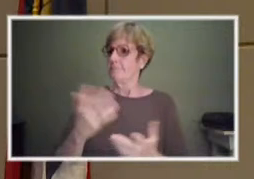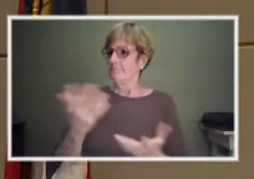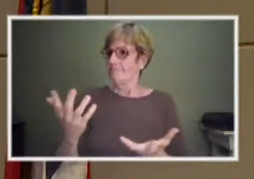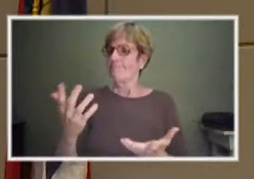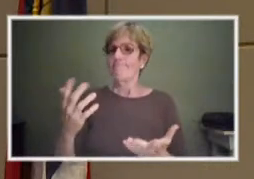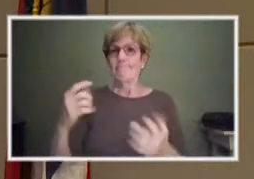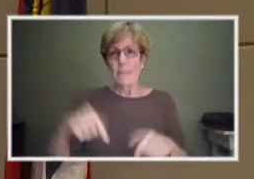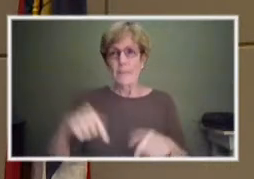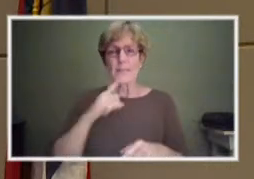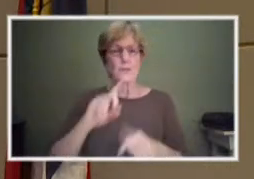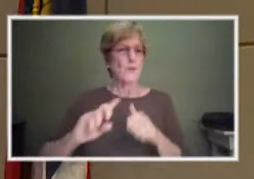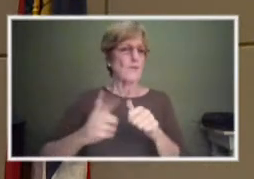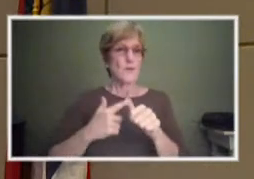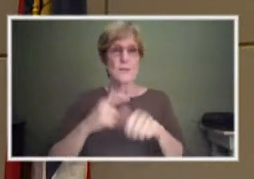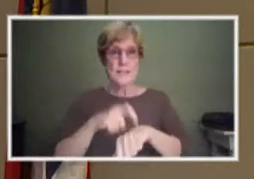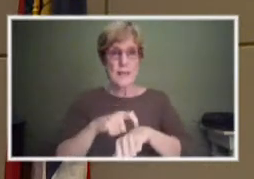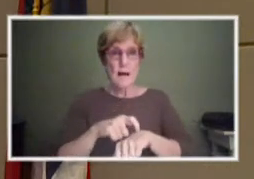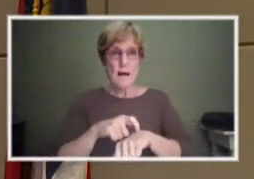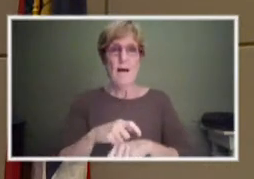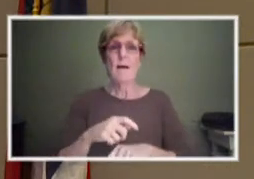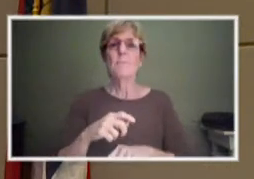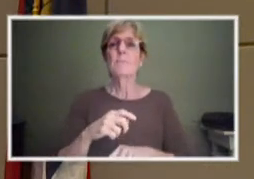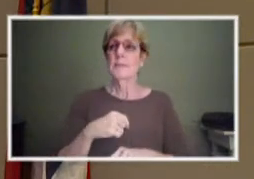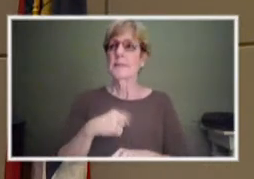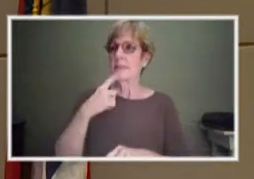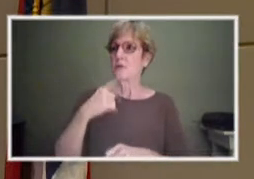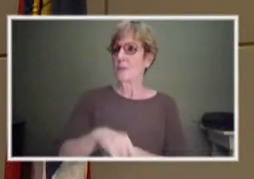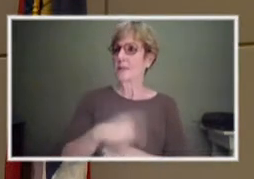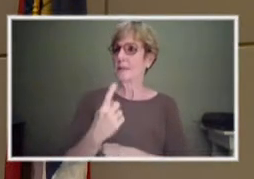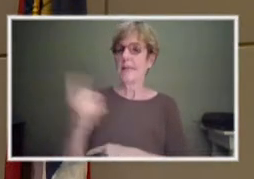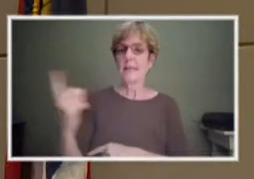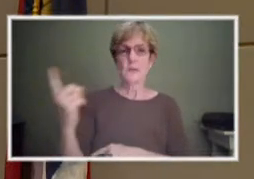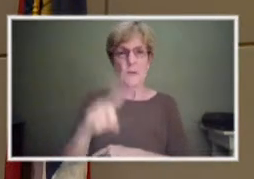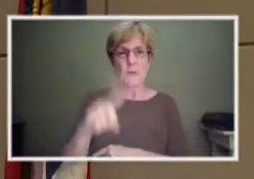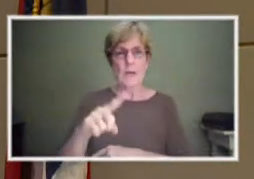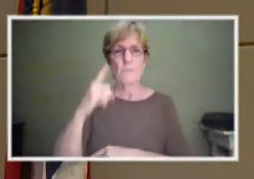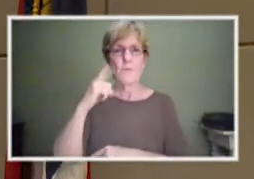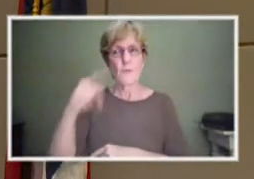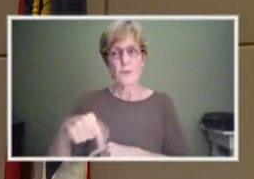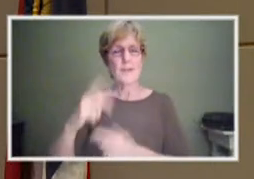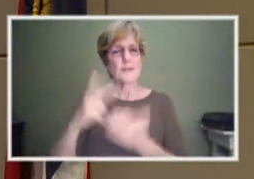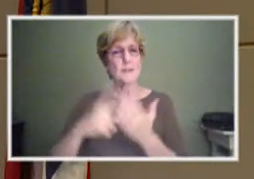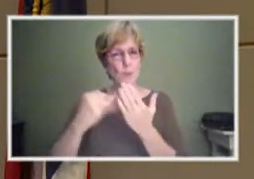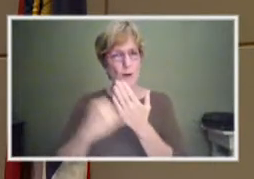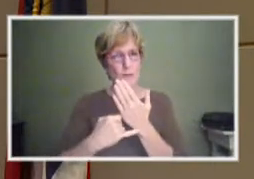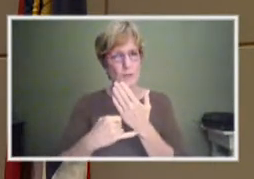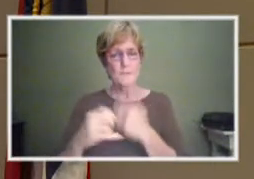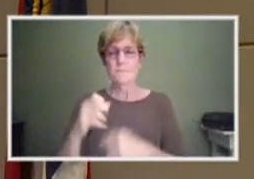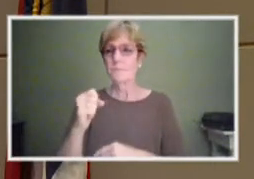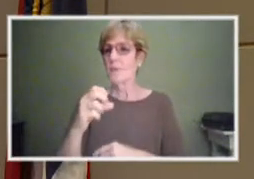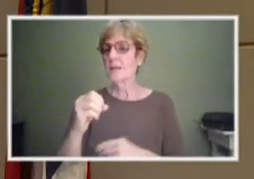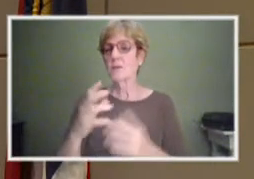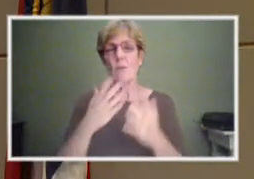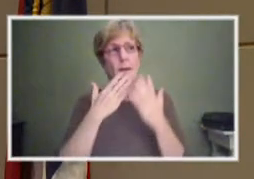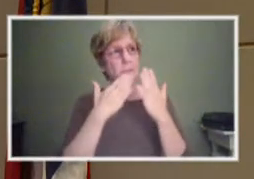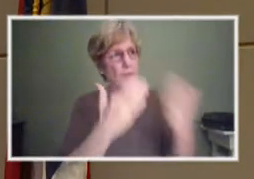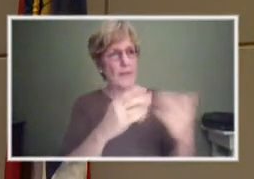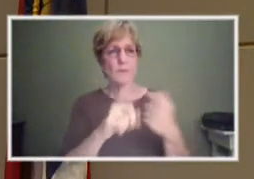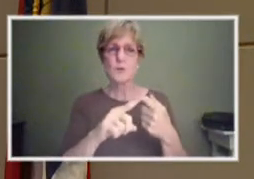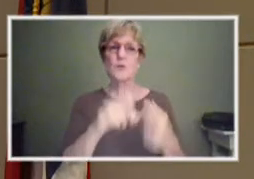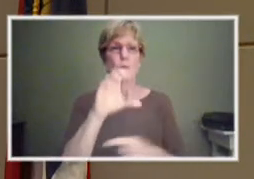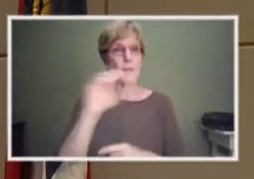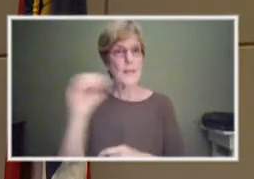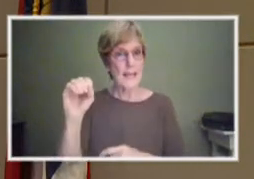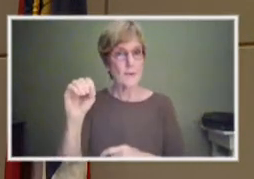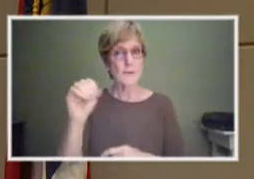their first time, as I was told today, coming to the table for such a project. And so I am so grateful to the county for seeing the